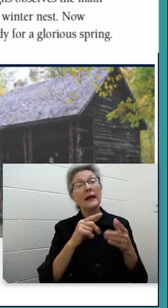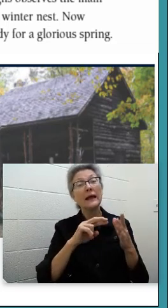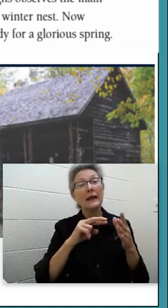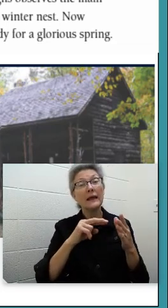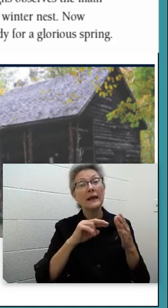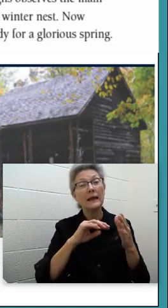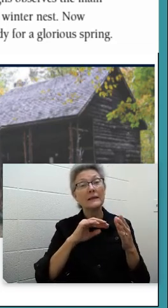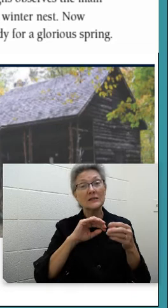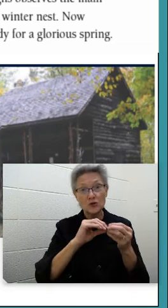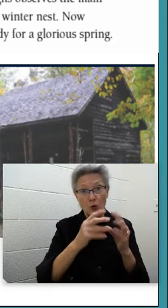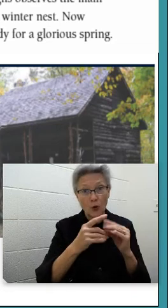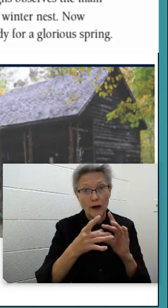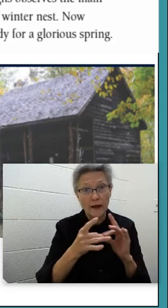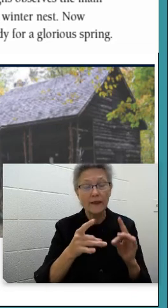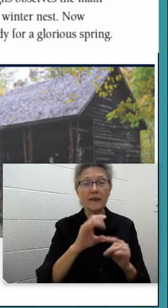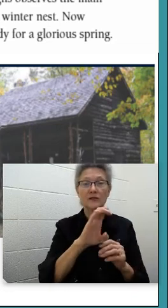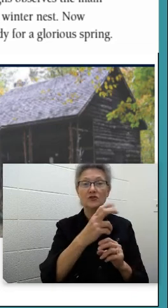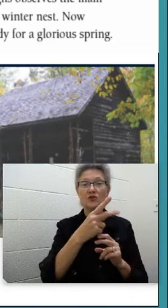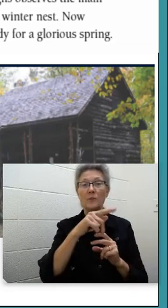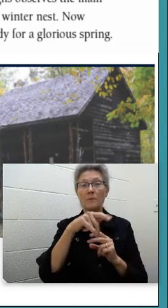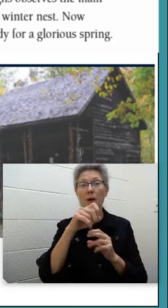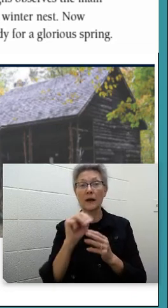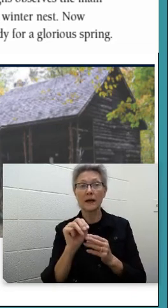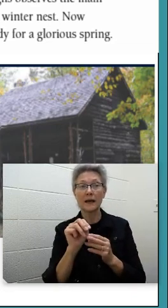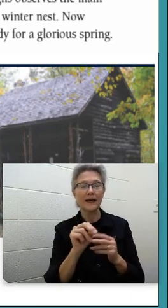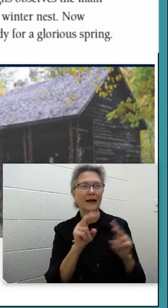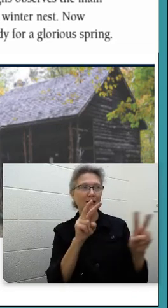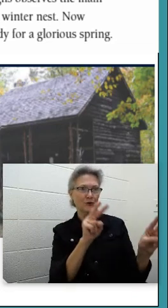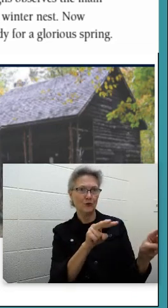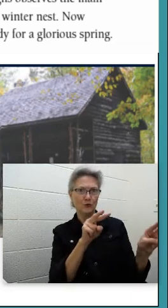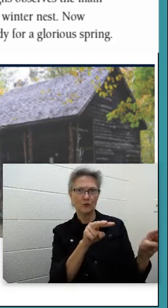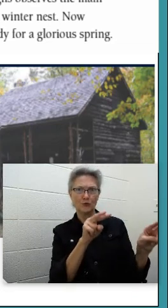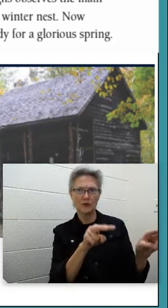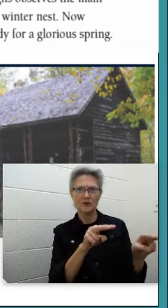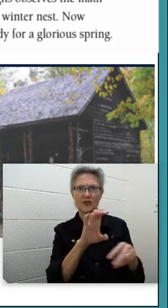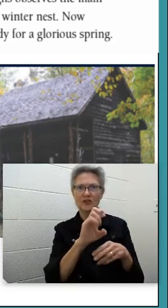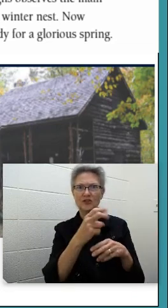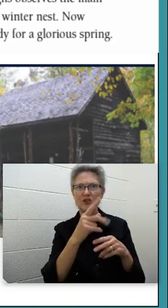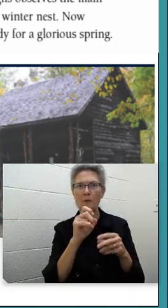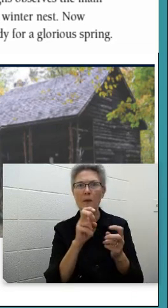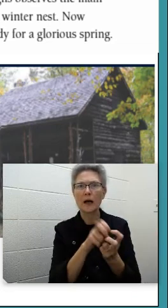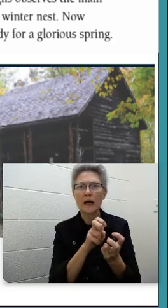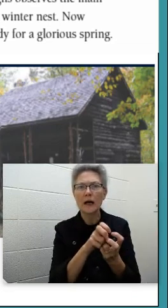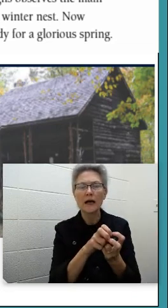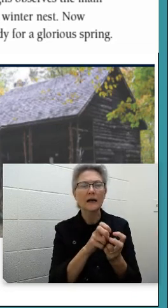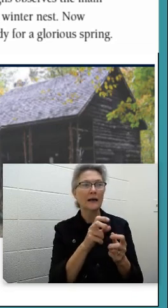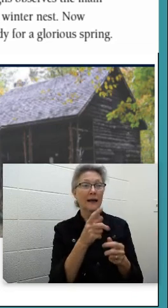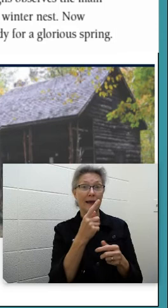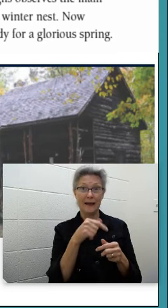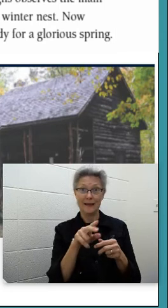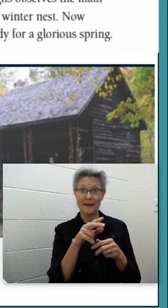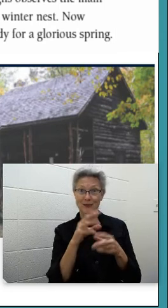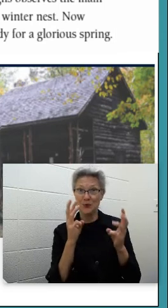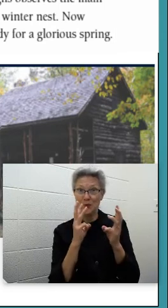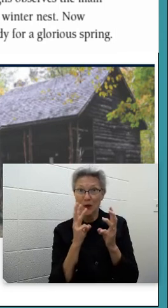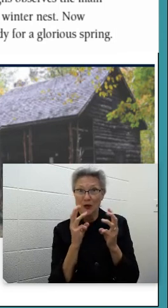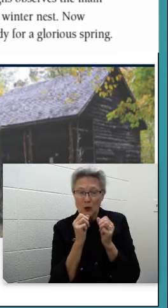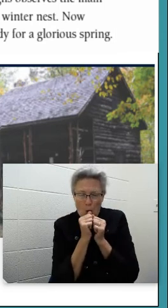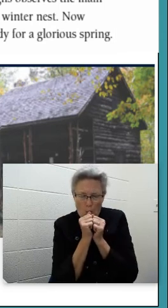character emerging from its winter's nest. Now rested, the chipmunk is ready for a glorious spring.